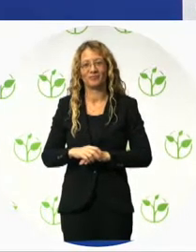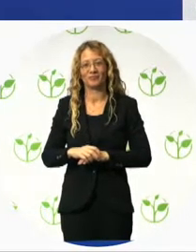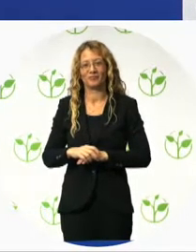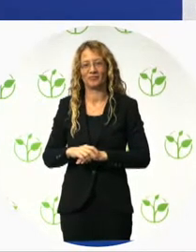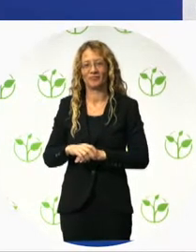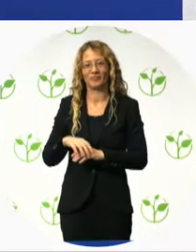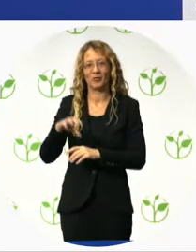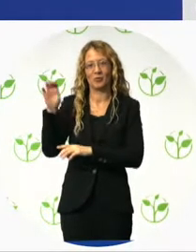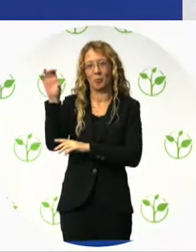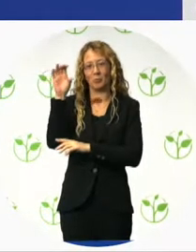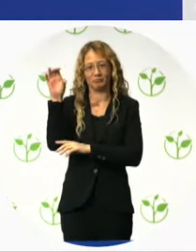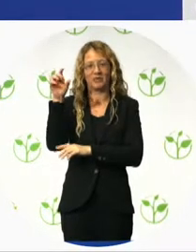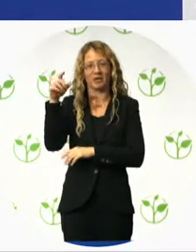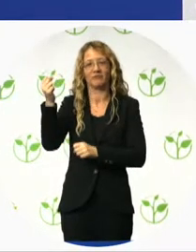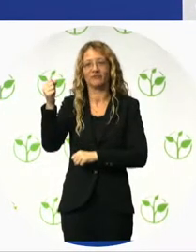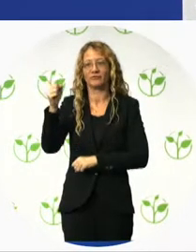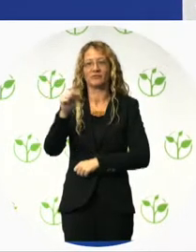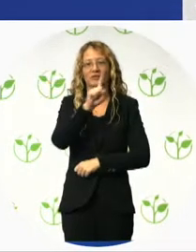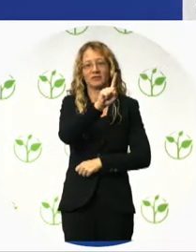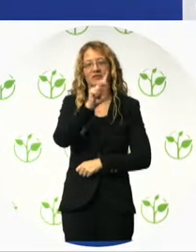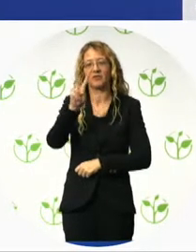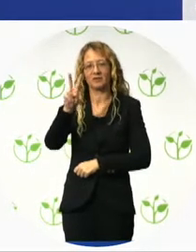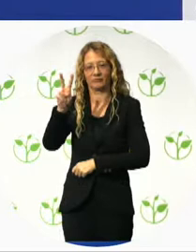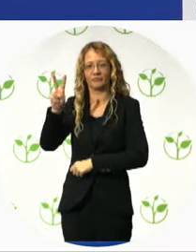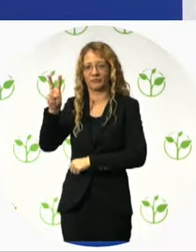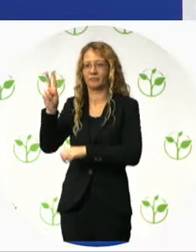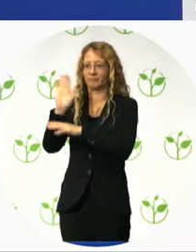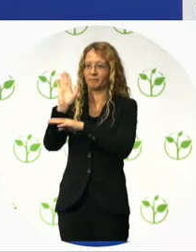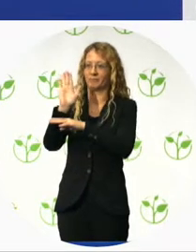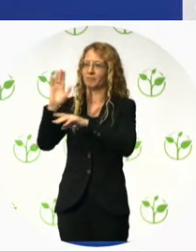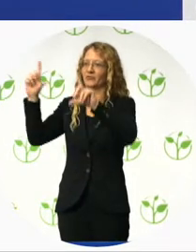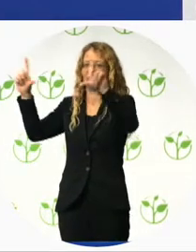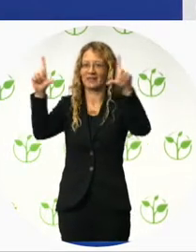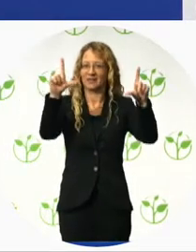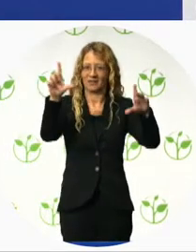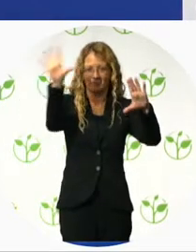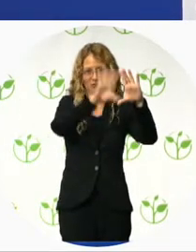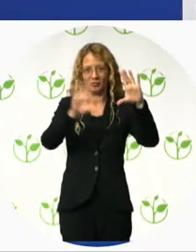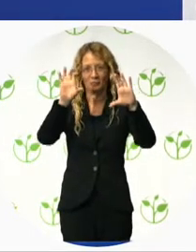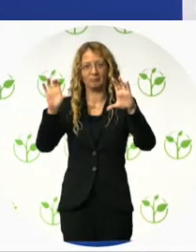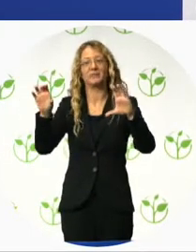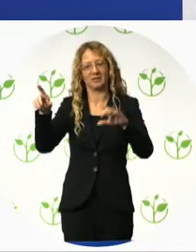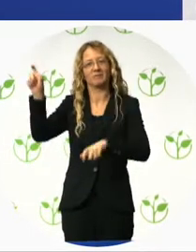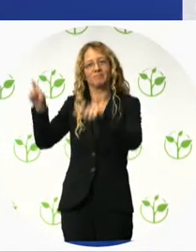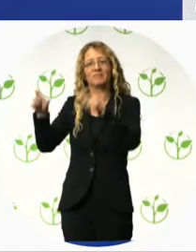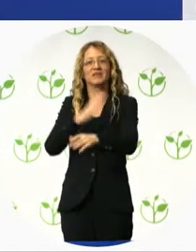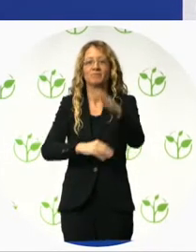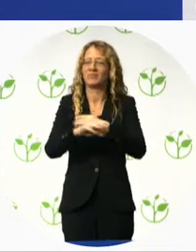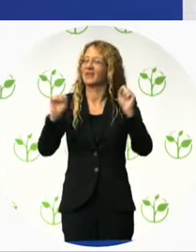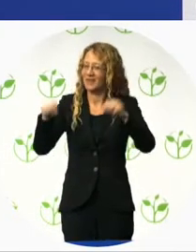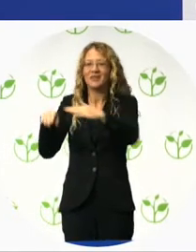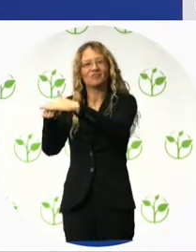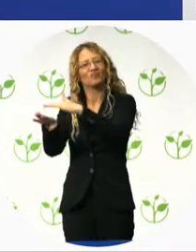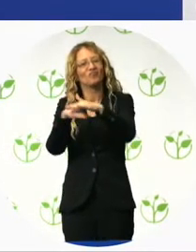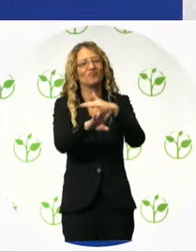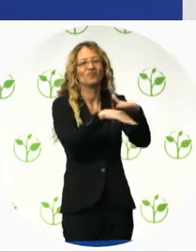and creating access environment so that people with disabilities can come with their families and with their